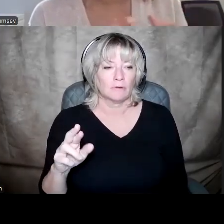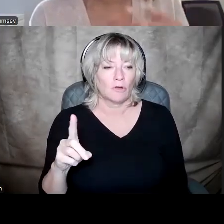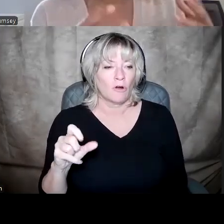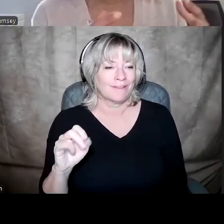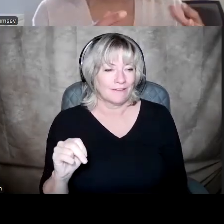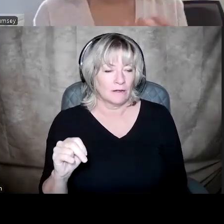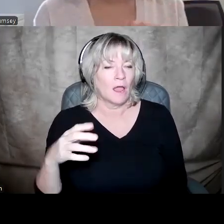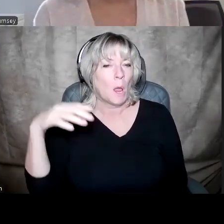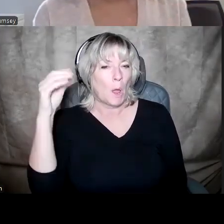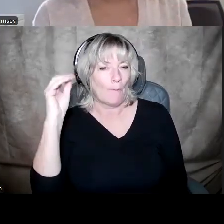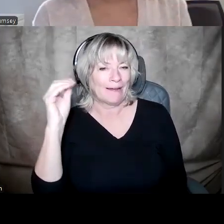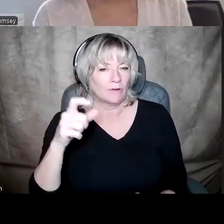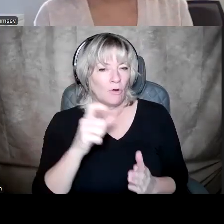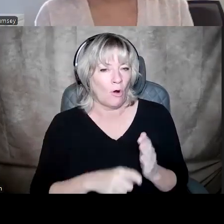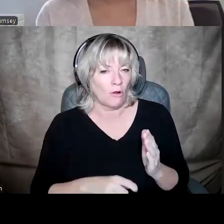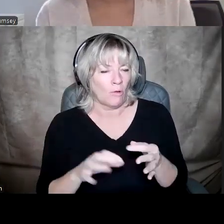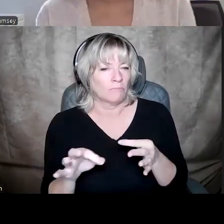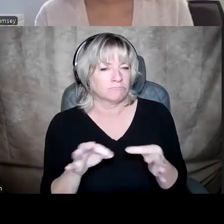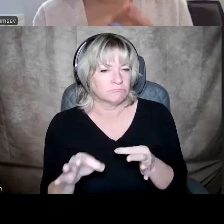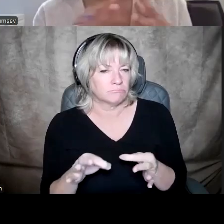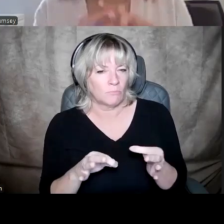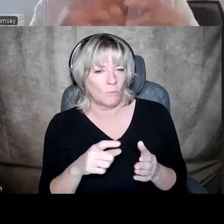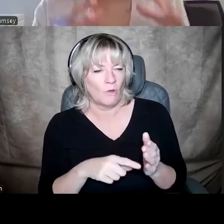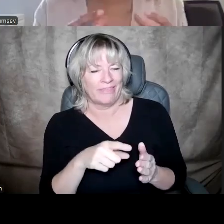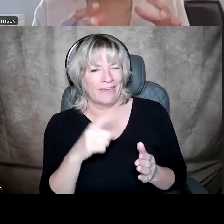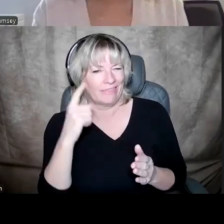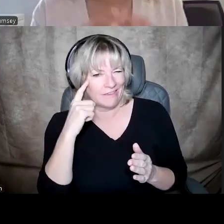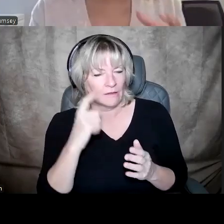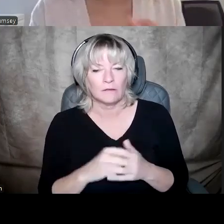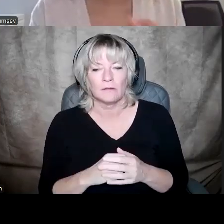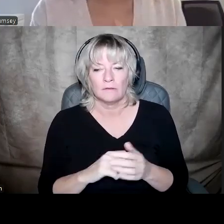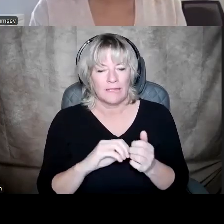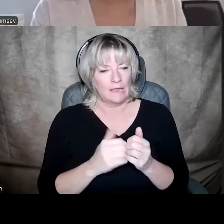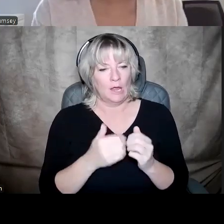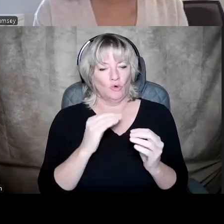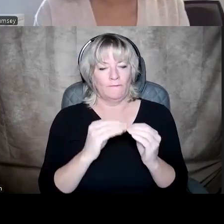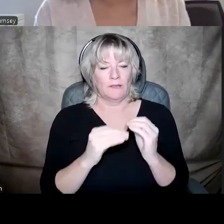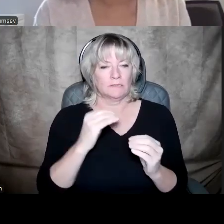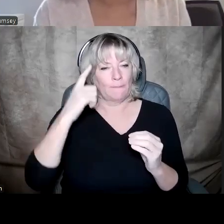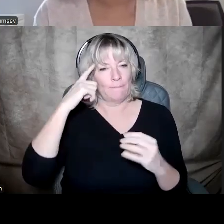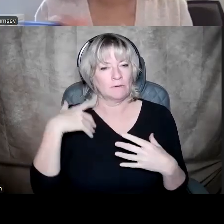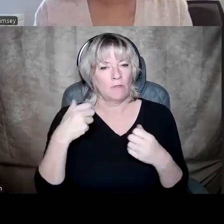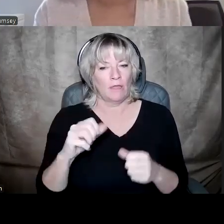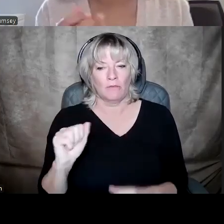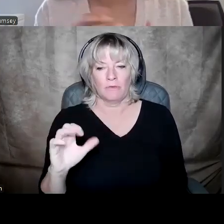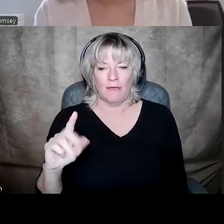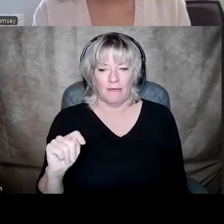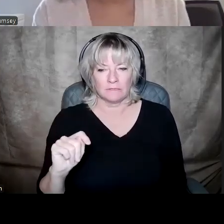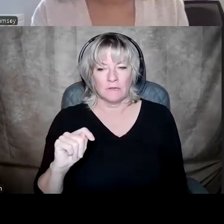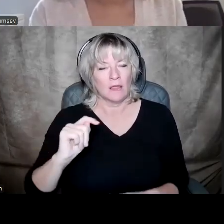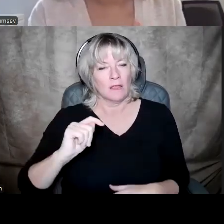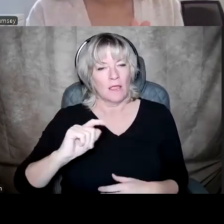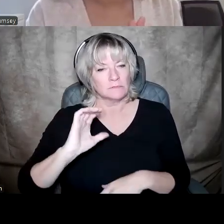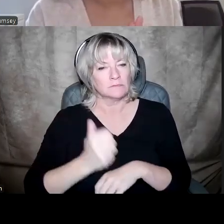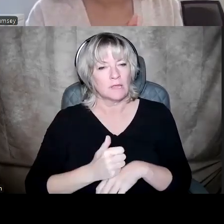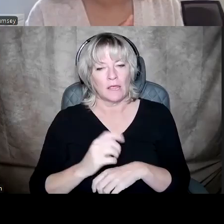description of how they think what it would take to fix the Mental Health Act and build dignity